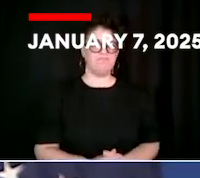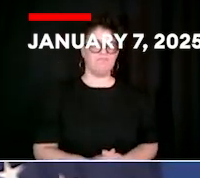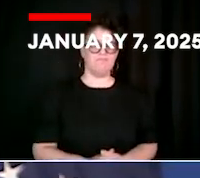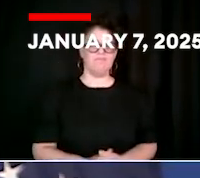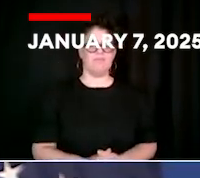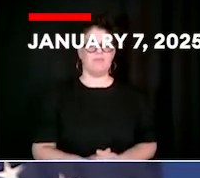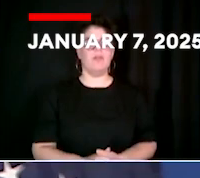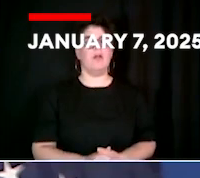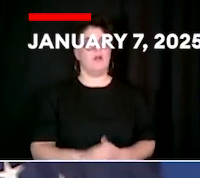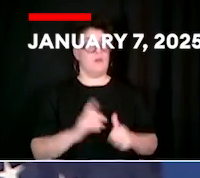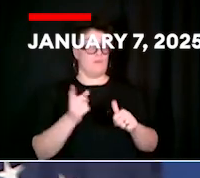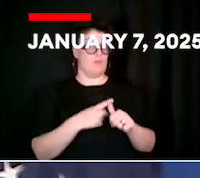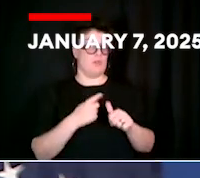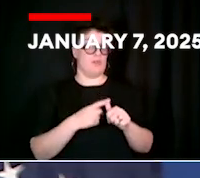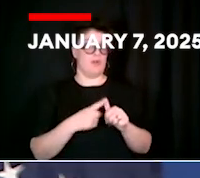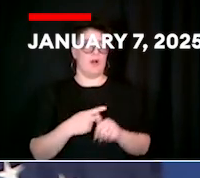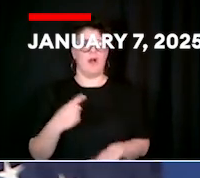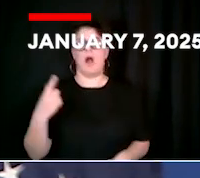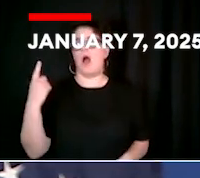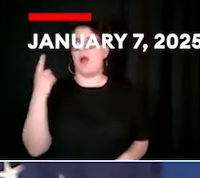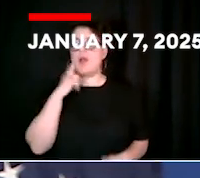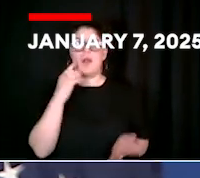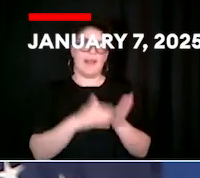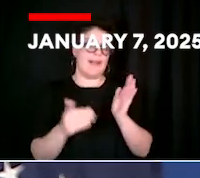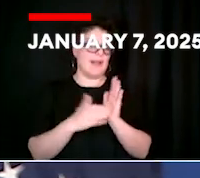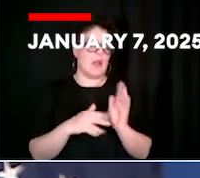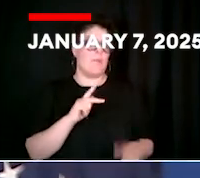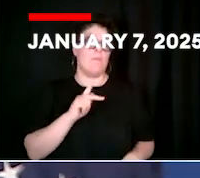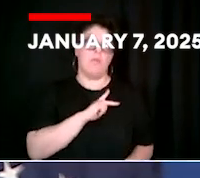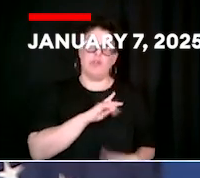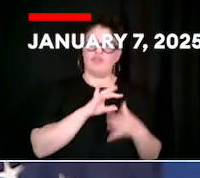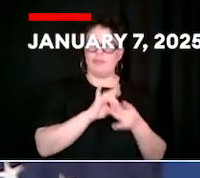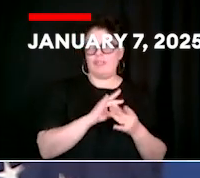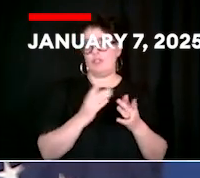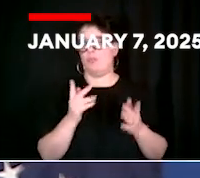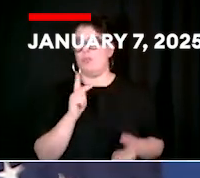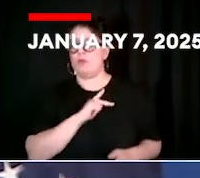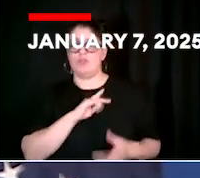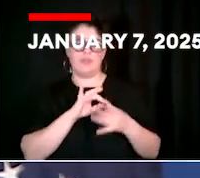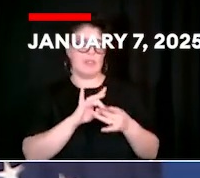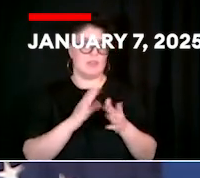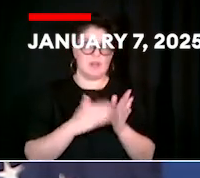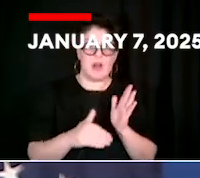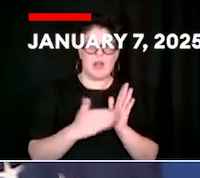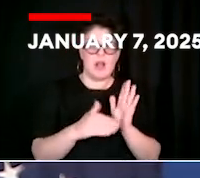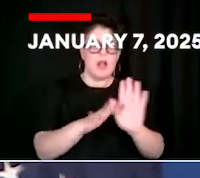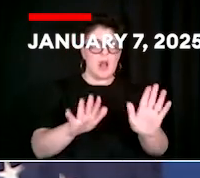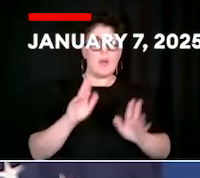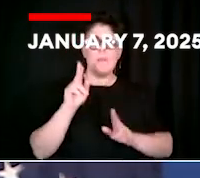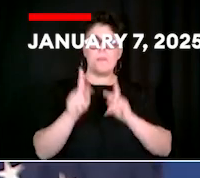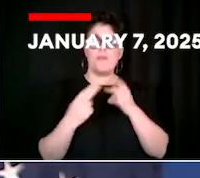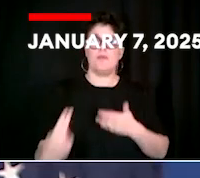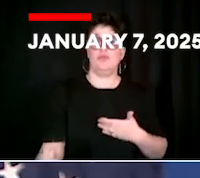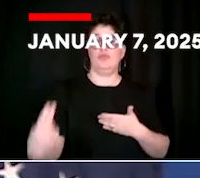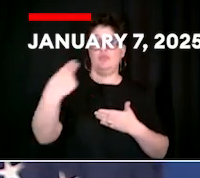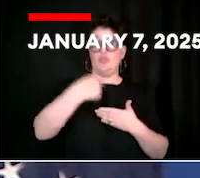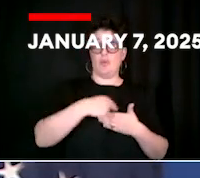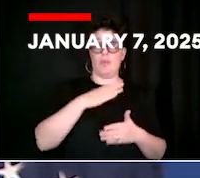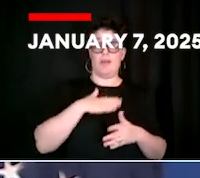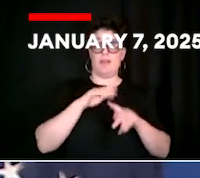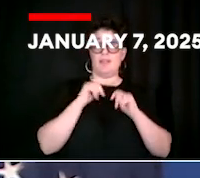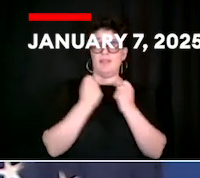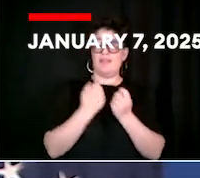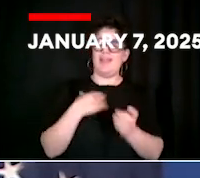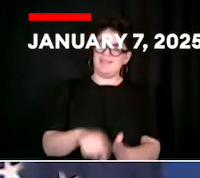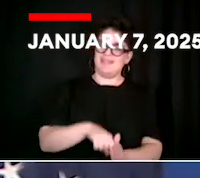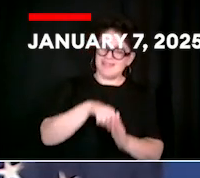again about personal relationships. The people who came on board had a depth of knowledge and